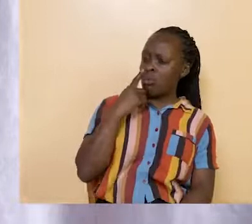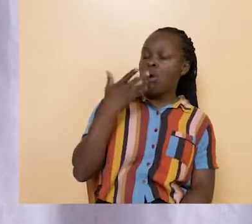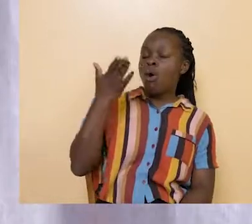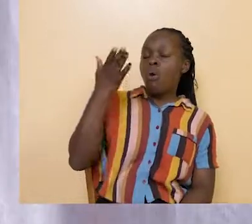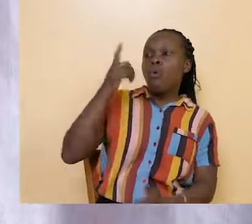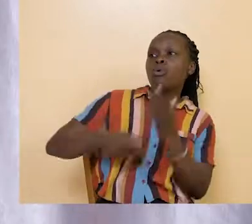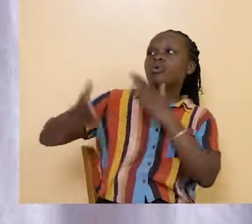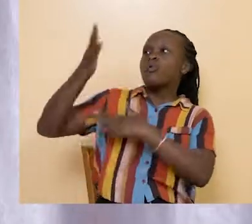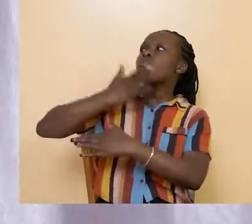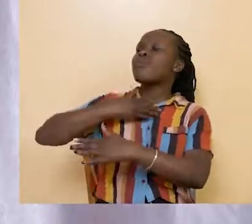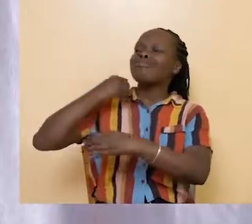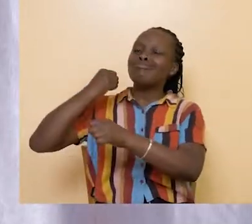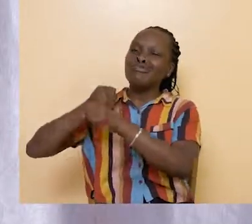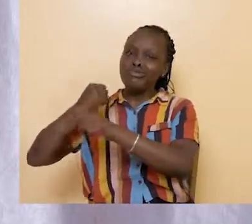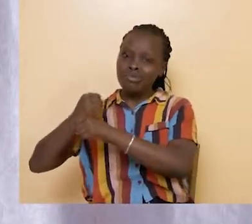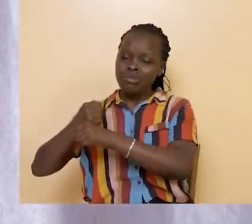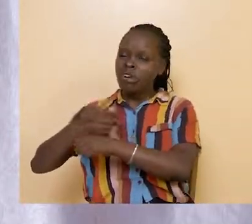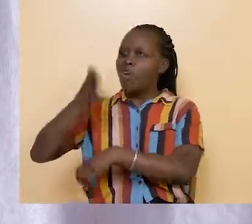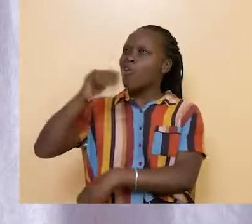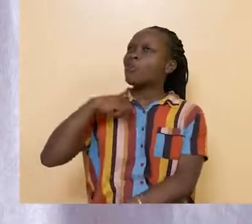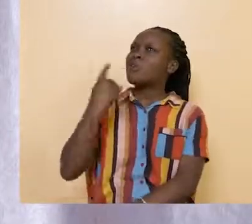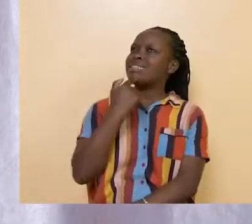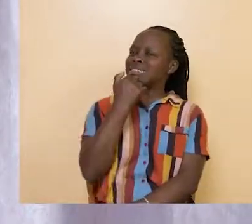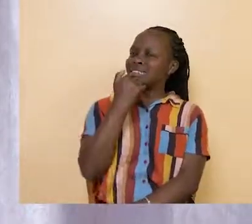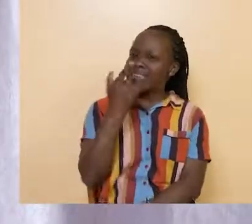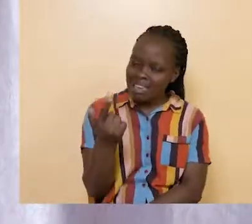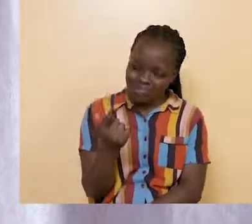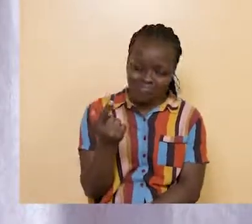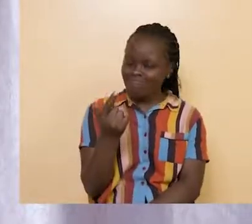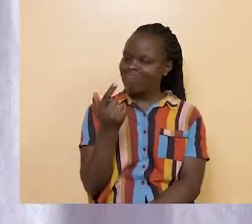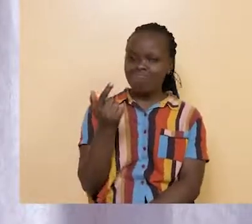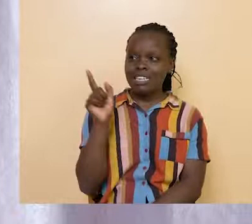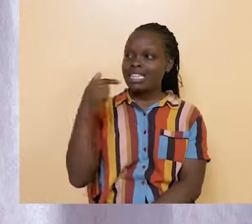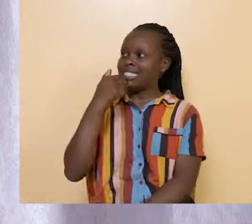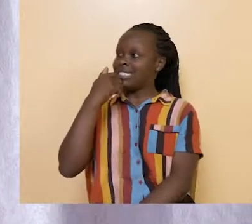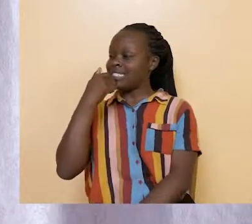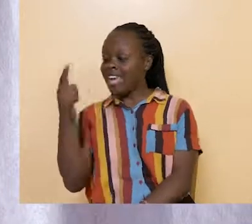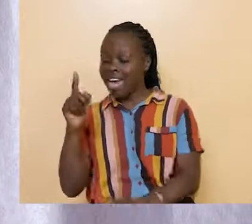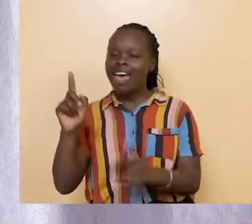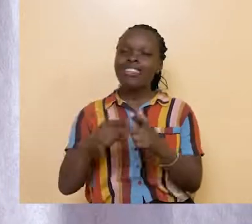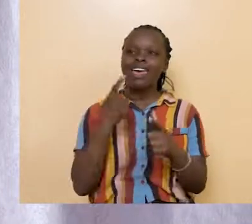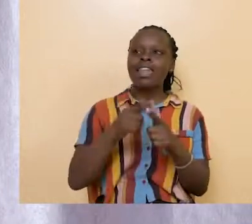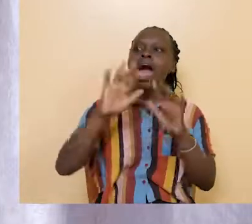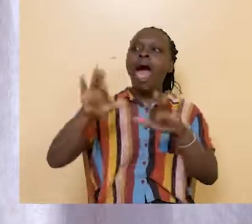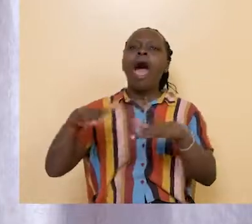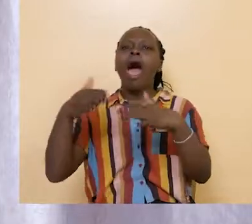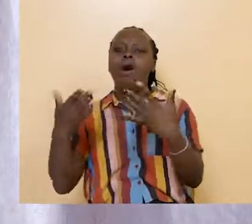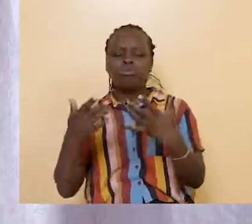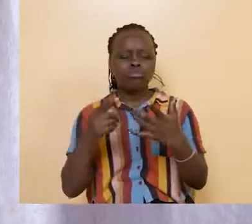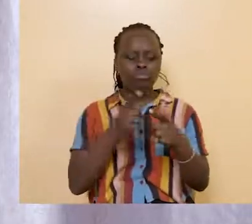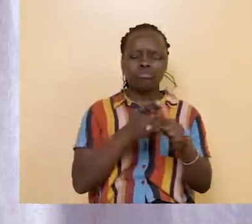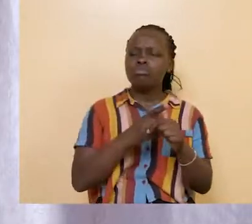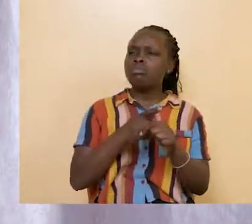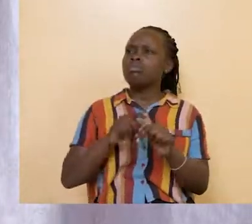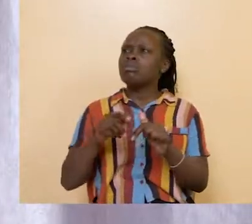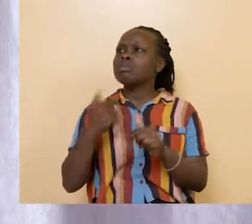God wanted to do, we see that God did not just declare what he was going to do, but he also declared the how and the why for what it